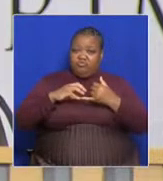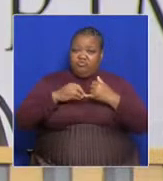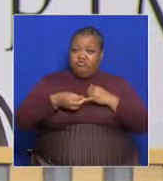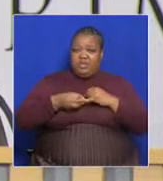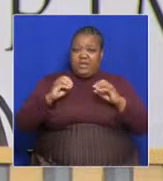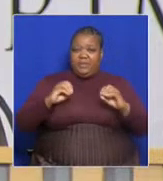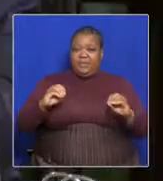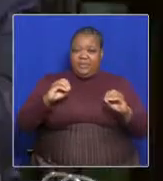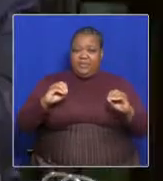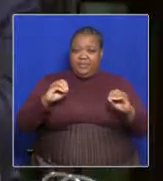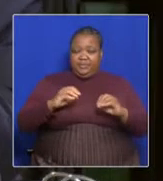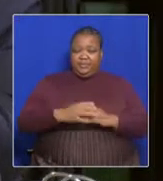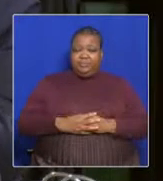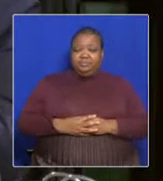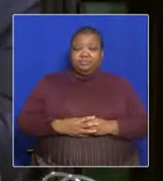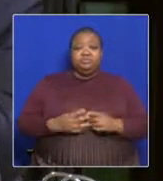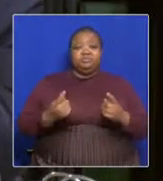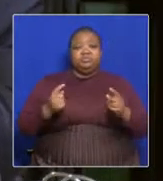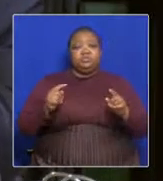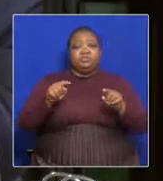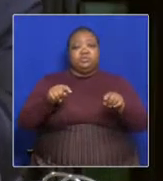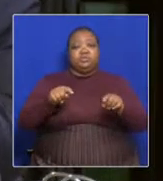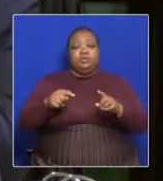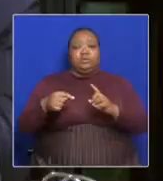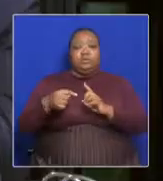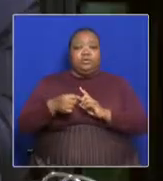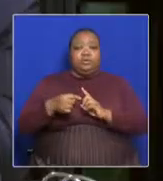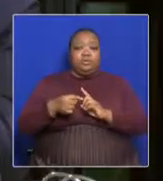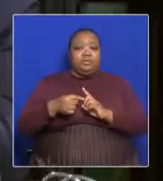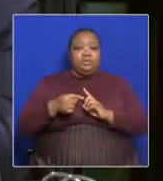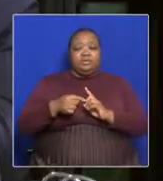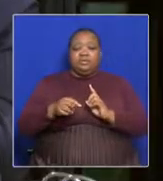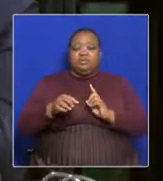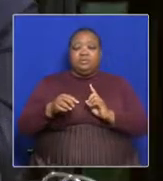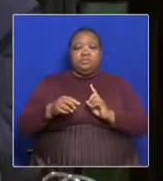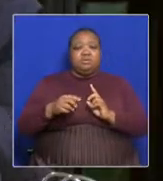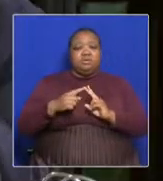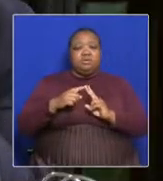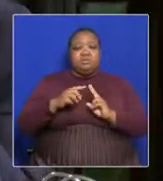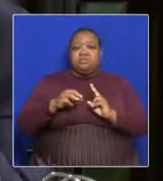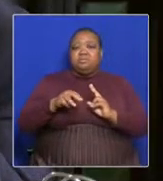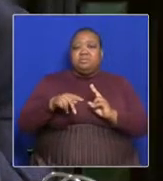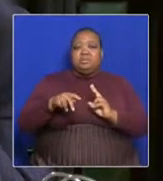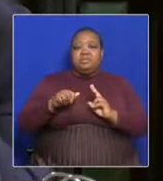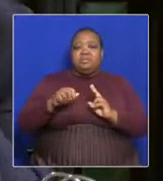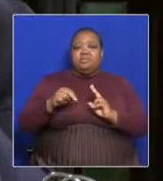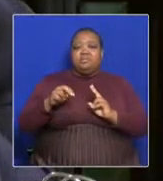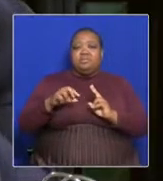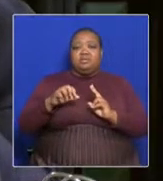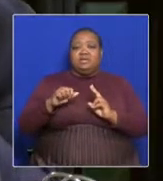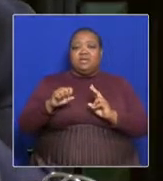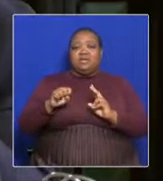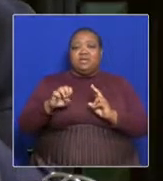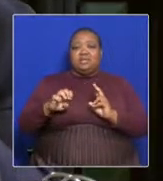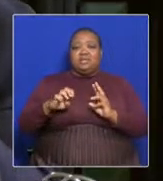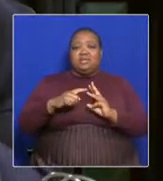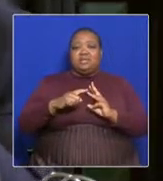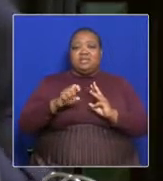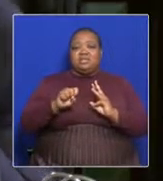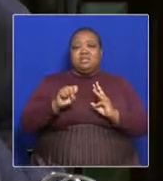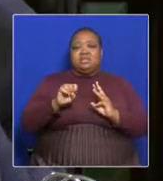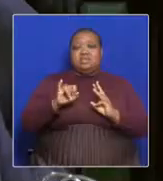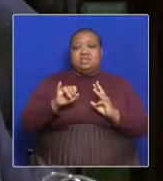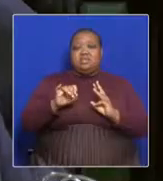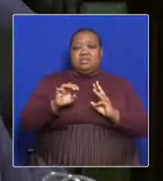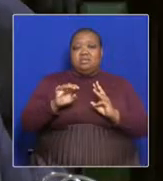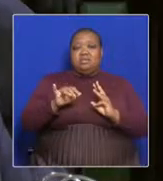You go there, it's you, it's Mpangase and Ksibia. So that's your choice. And